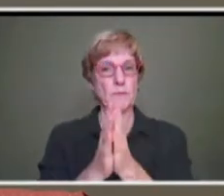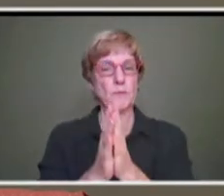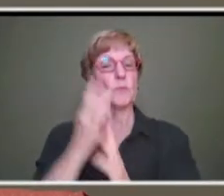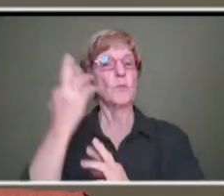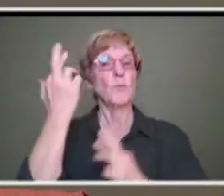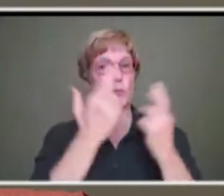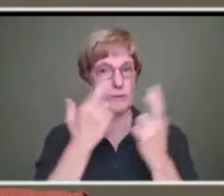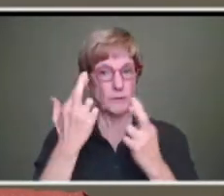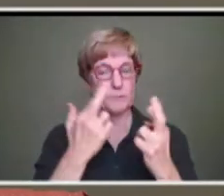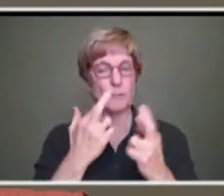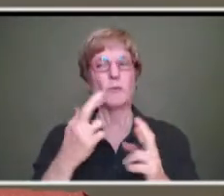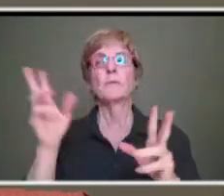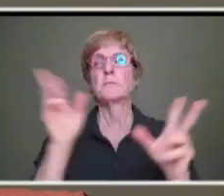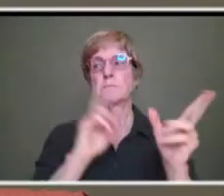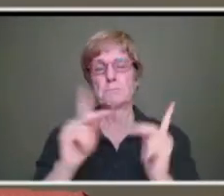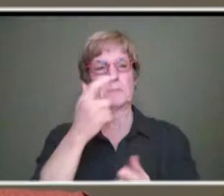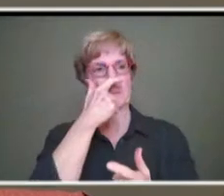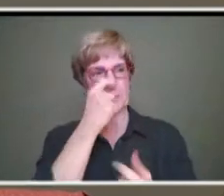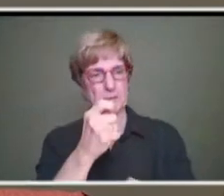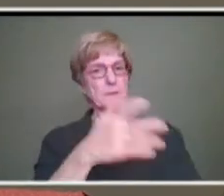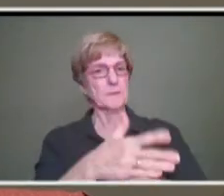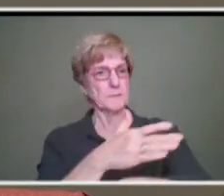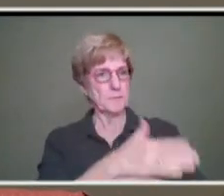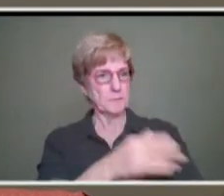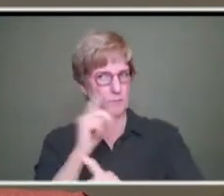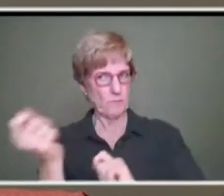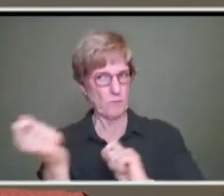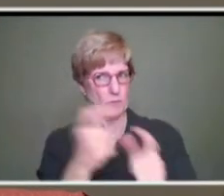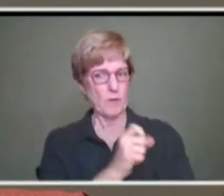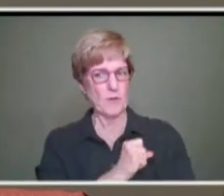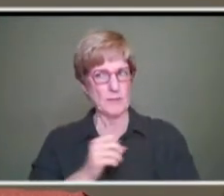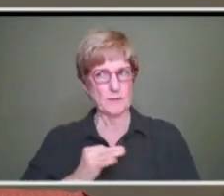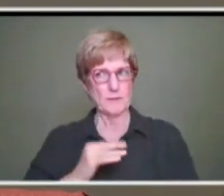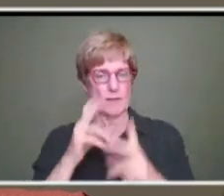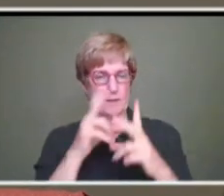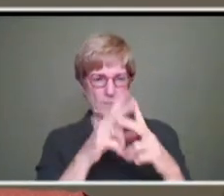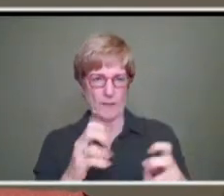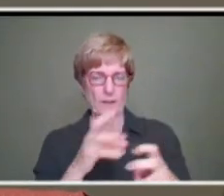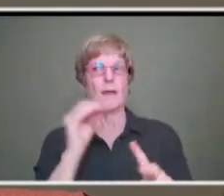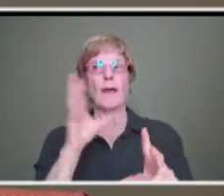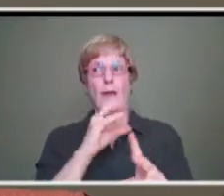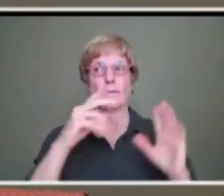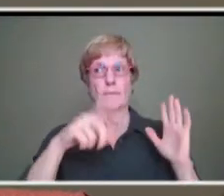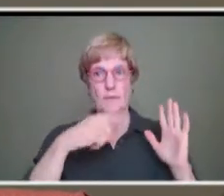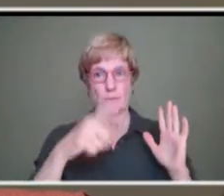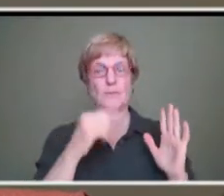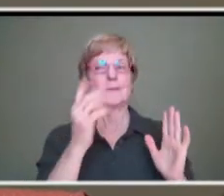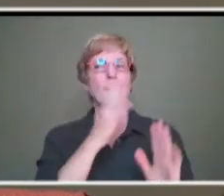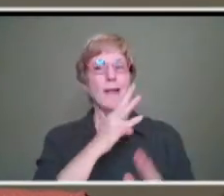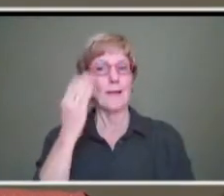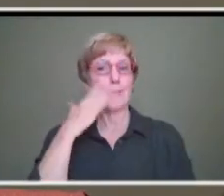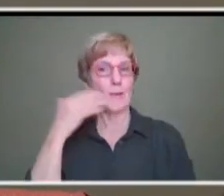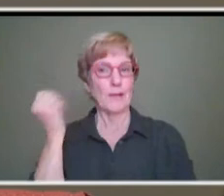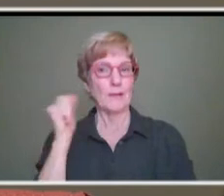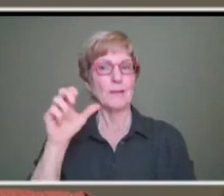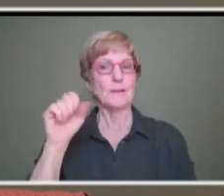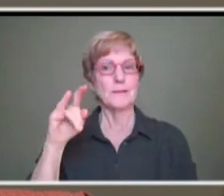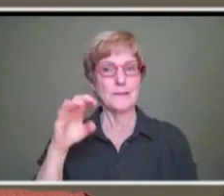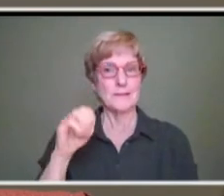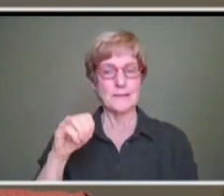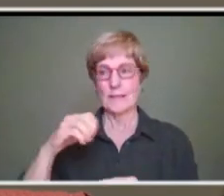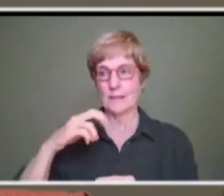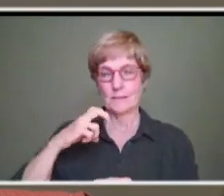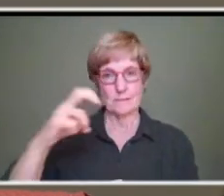and in the public interest based on the information from the staff analysis and the public hearing and because the site is along a Transit